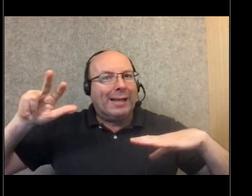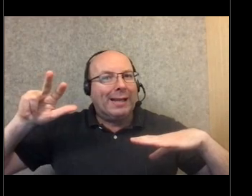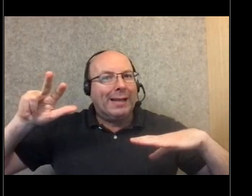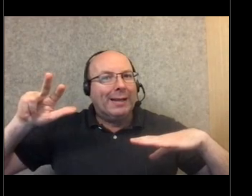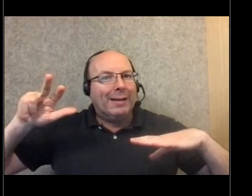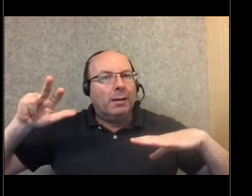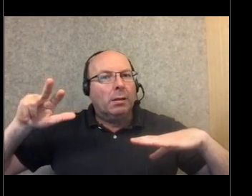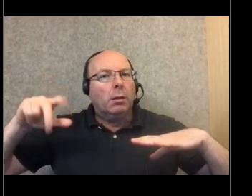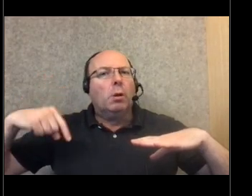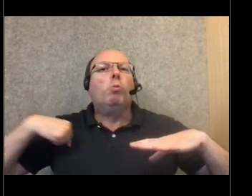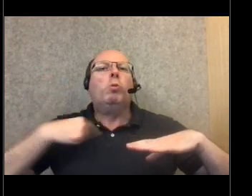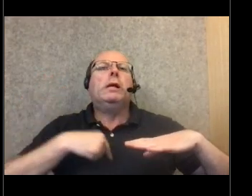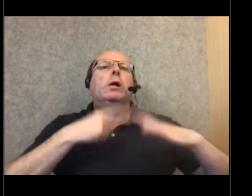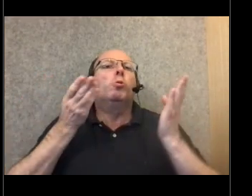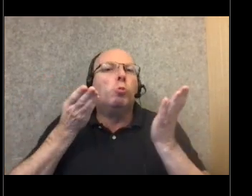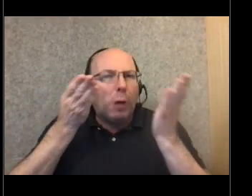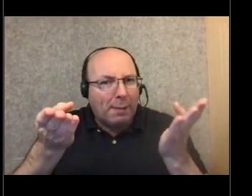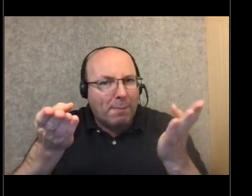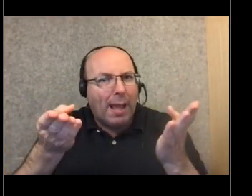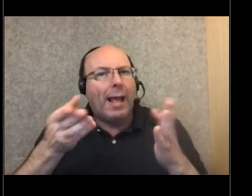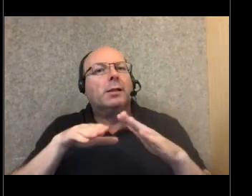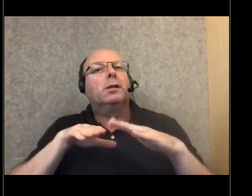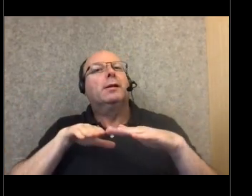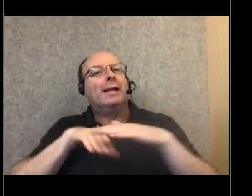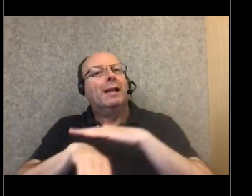that the route be made accessible.